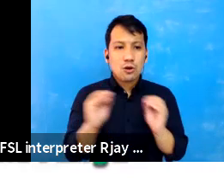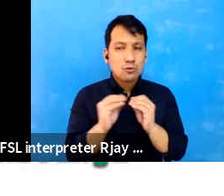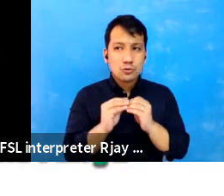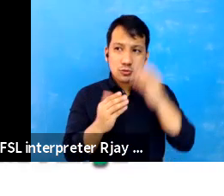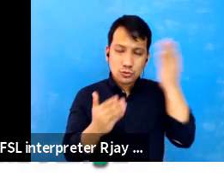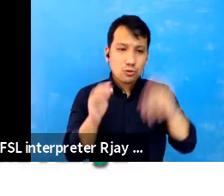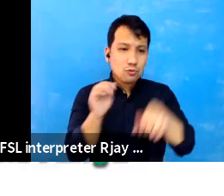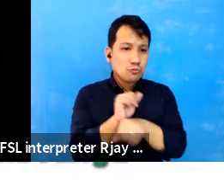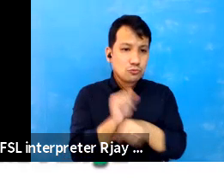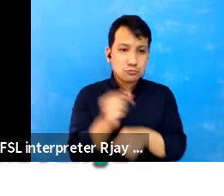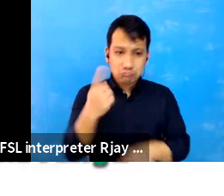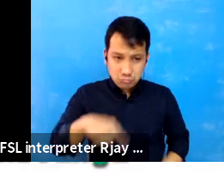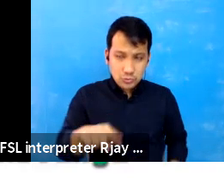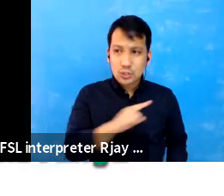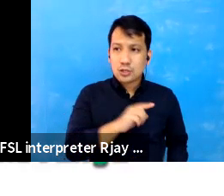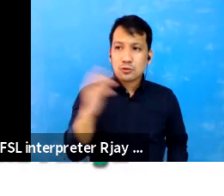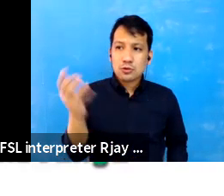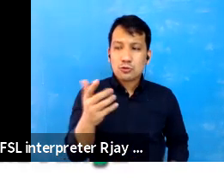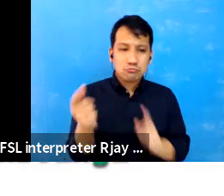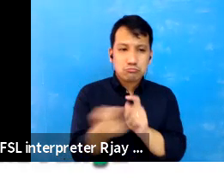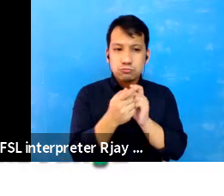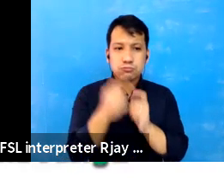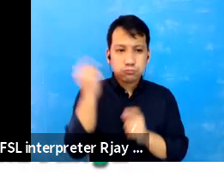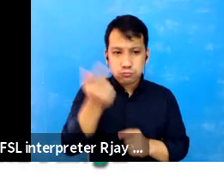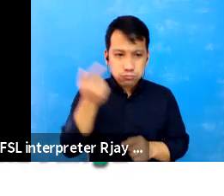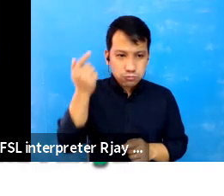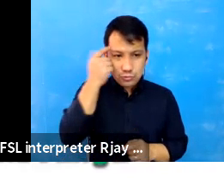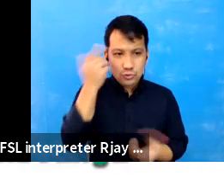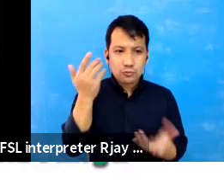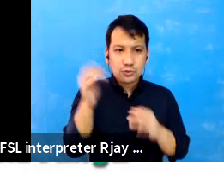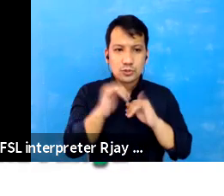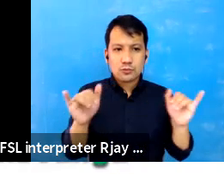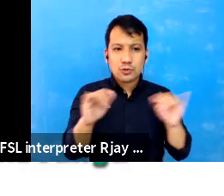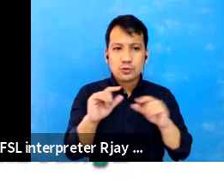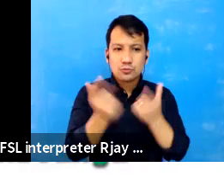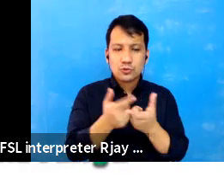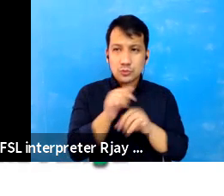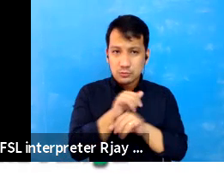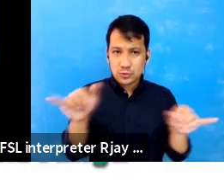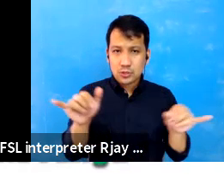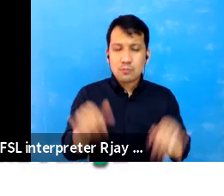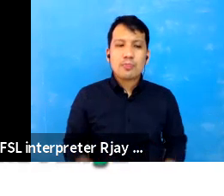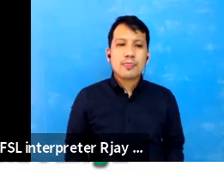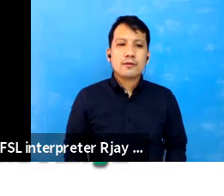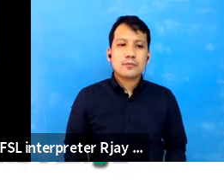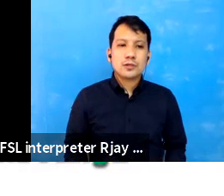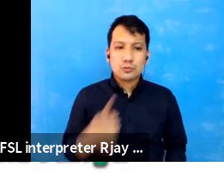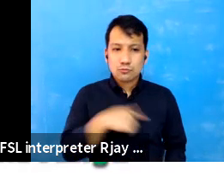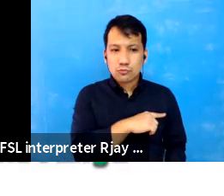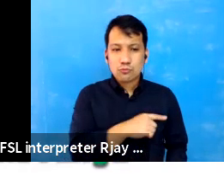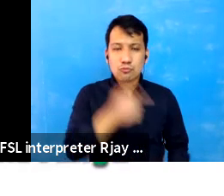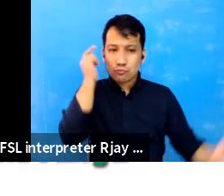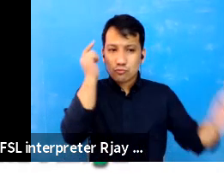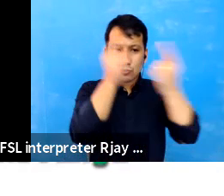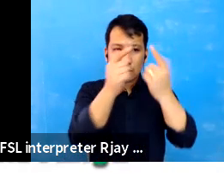work together, all government agencies and other sectors alike, our pursuit toward a